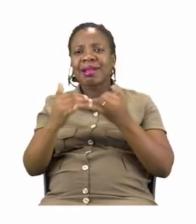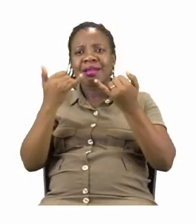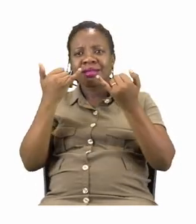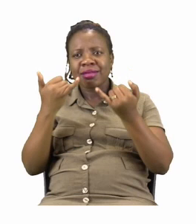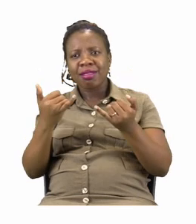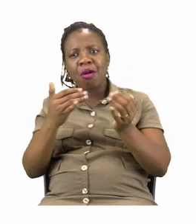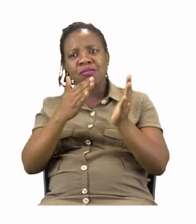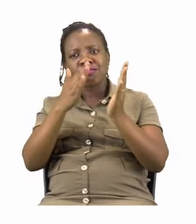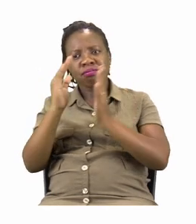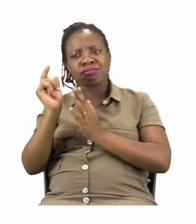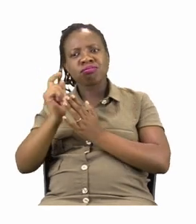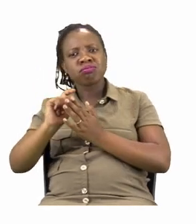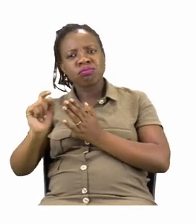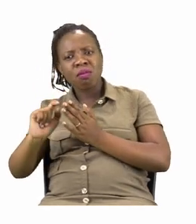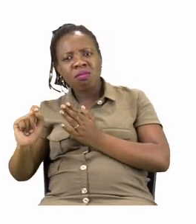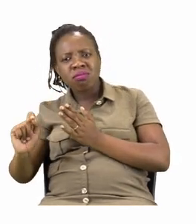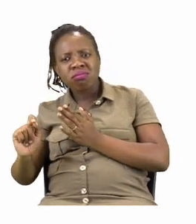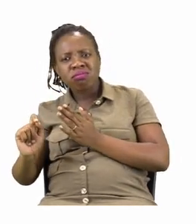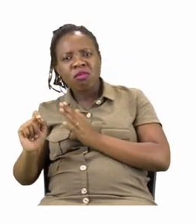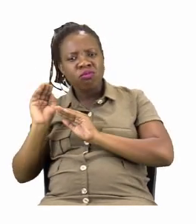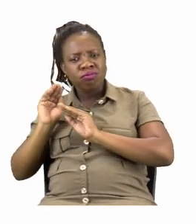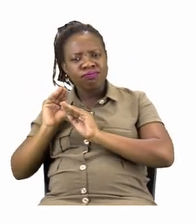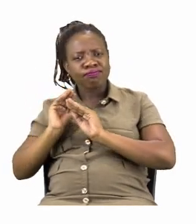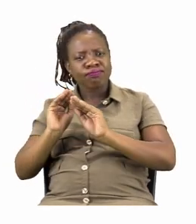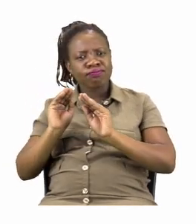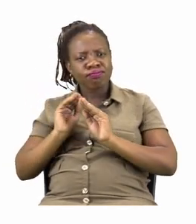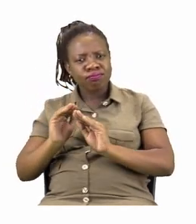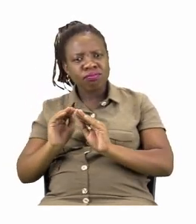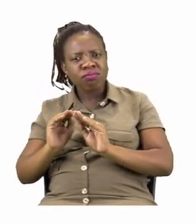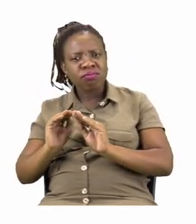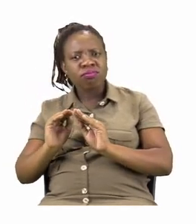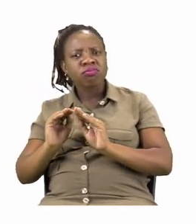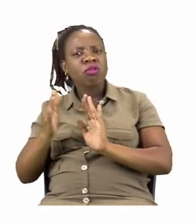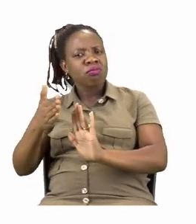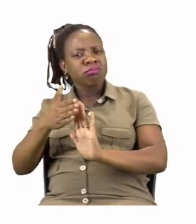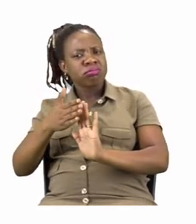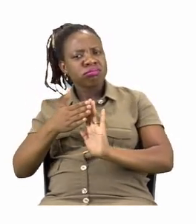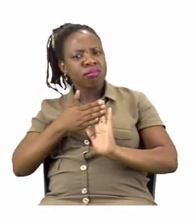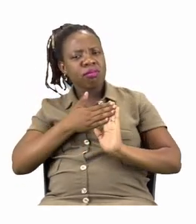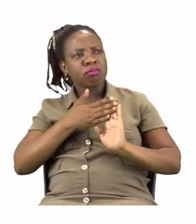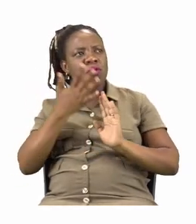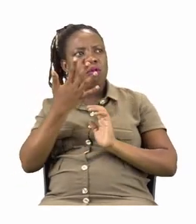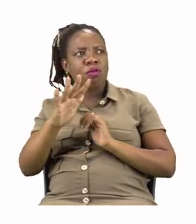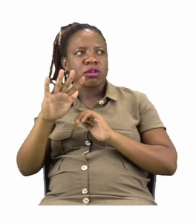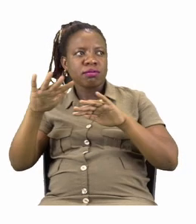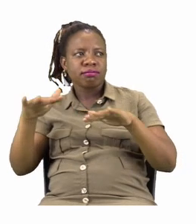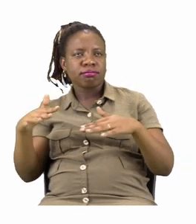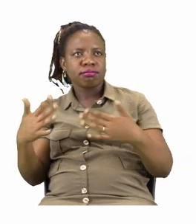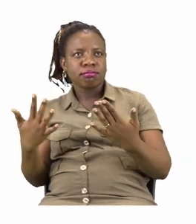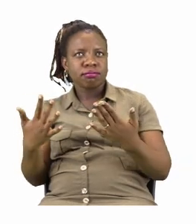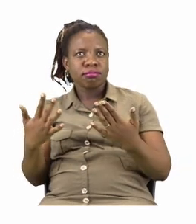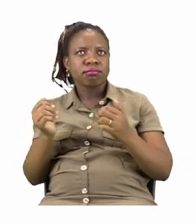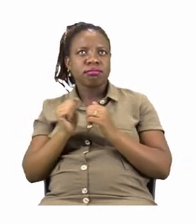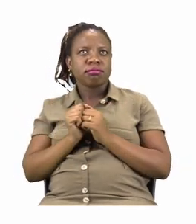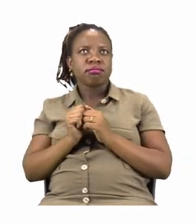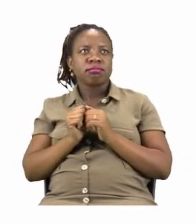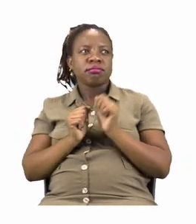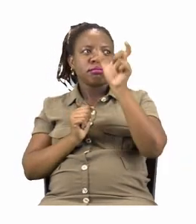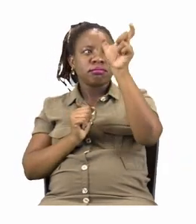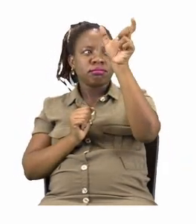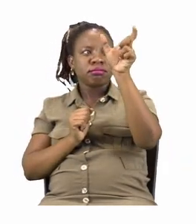wisely. Now in the block you will see on the left side you have the